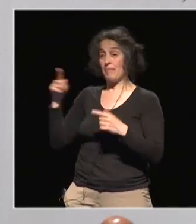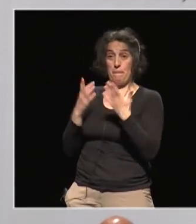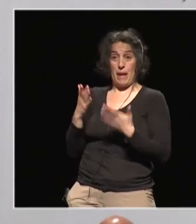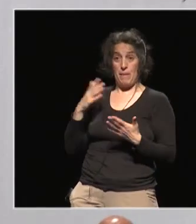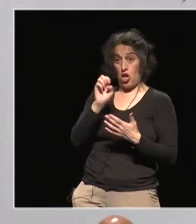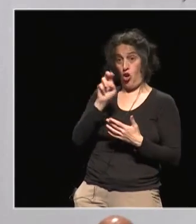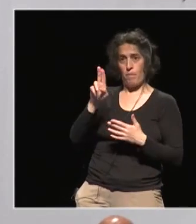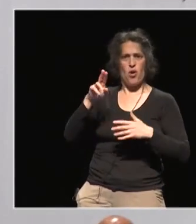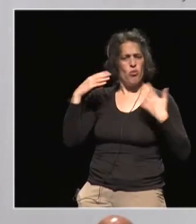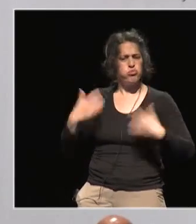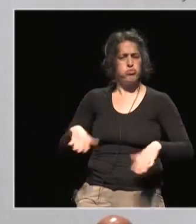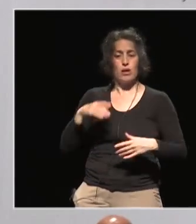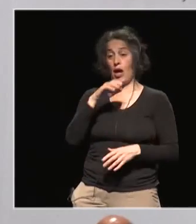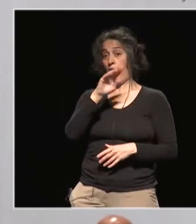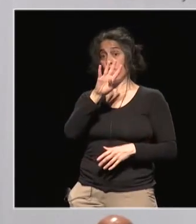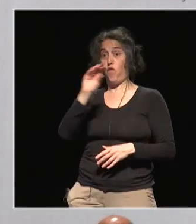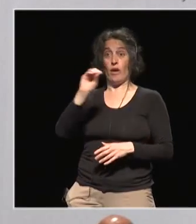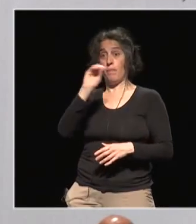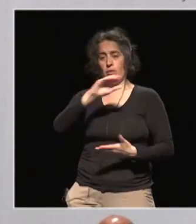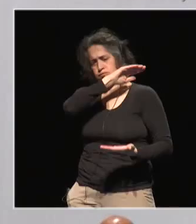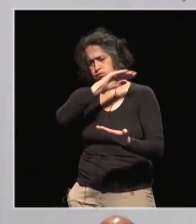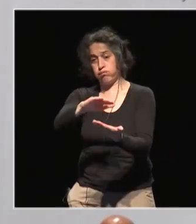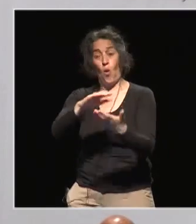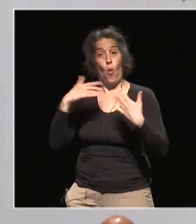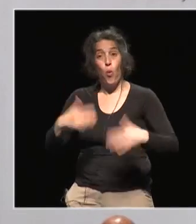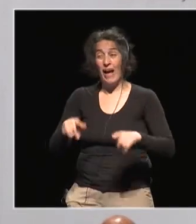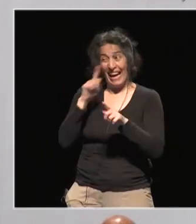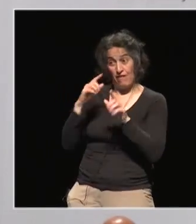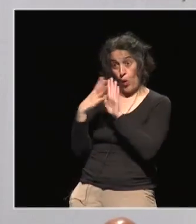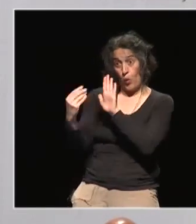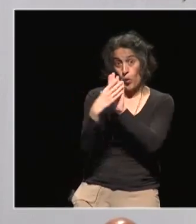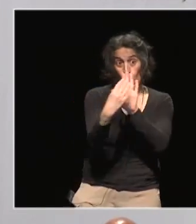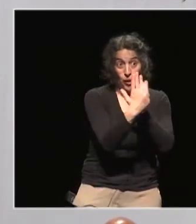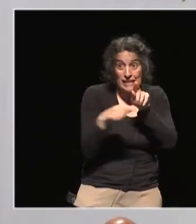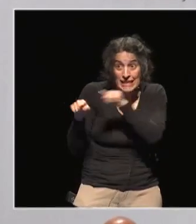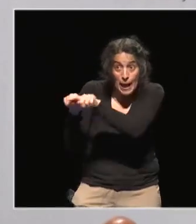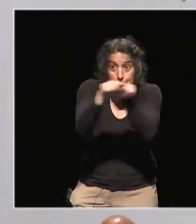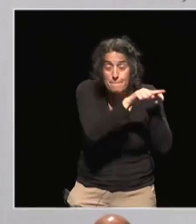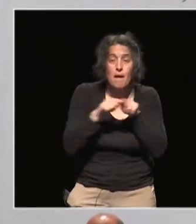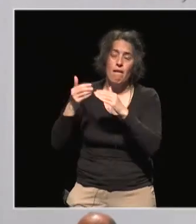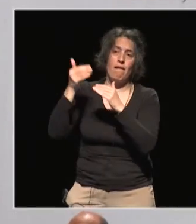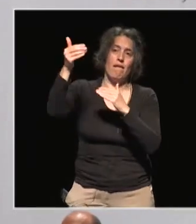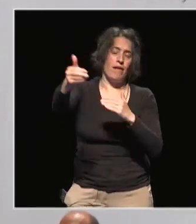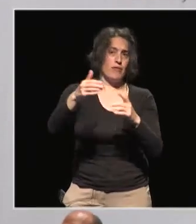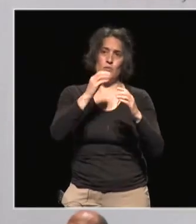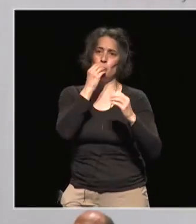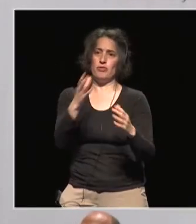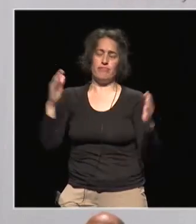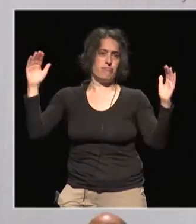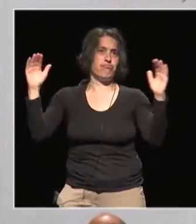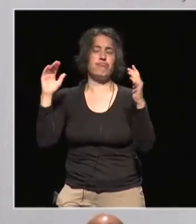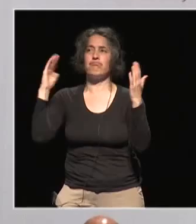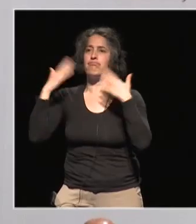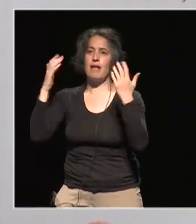be in a much better place than we are likely to be, which is worth saying. Belete, tell us a little bit about Ethiopia, and maybe